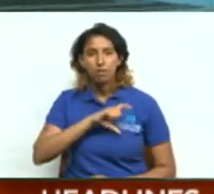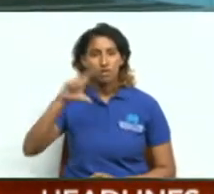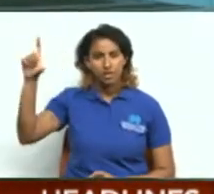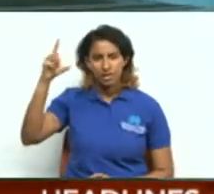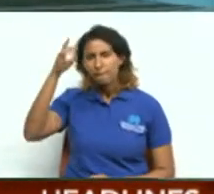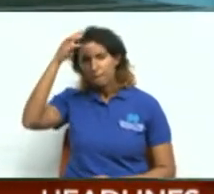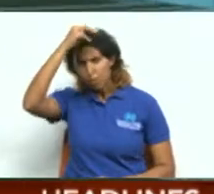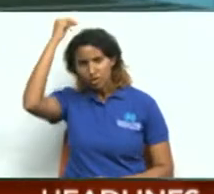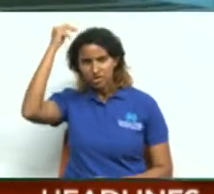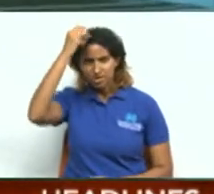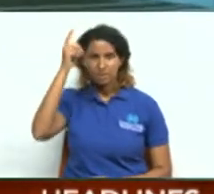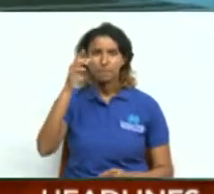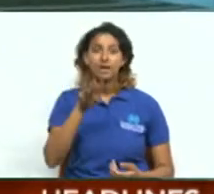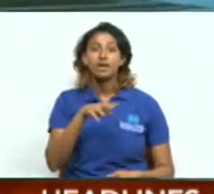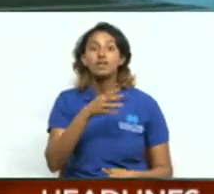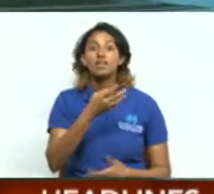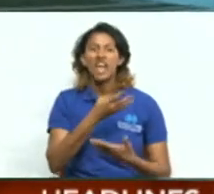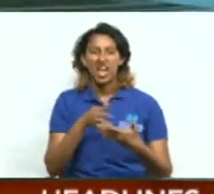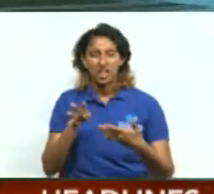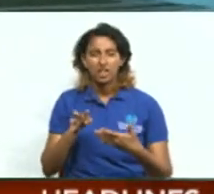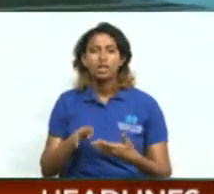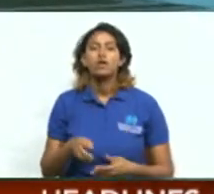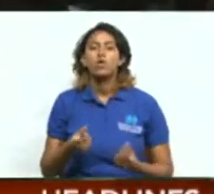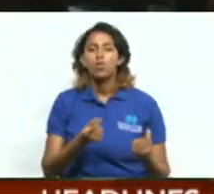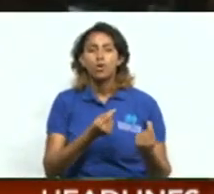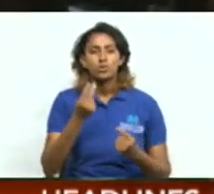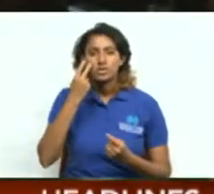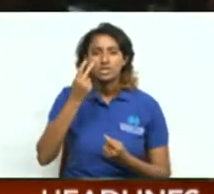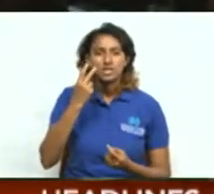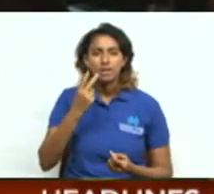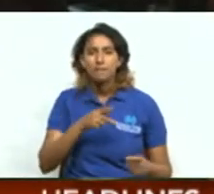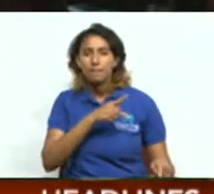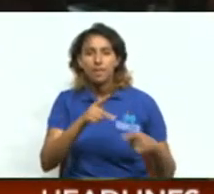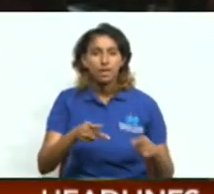homage during the sacred time of Ramadan.